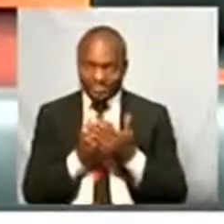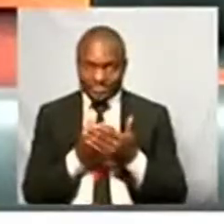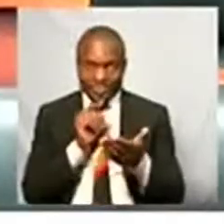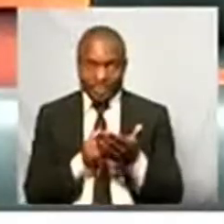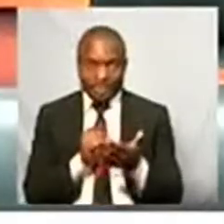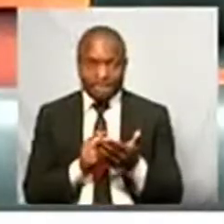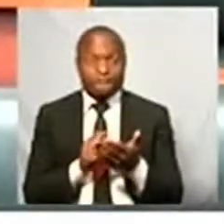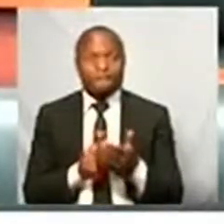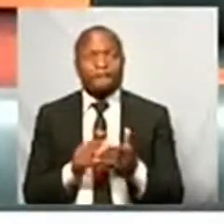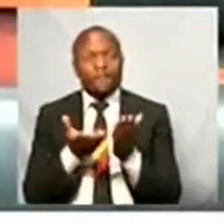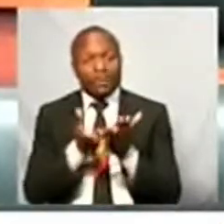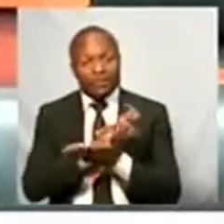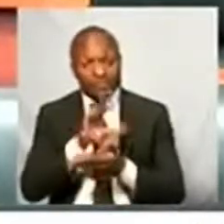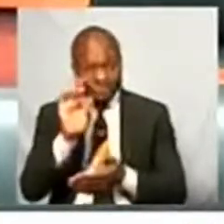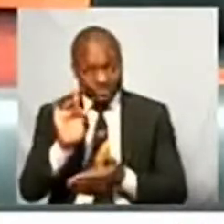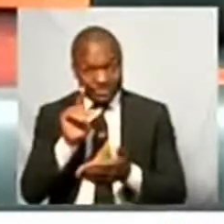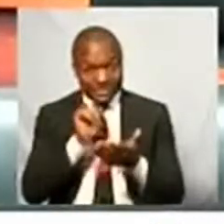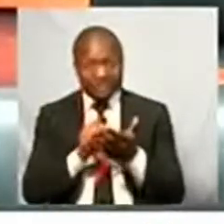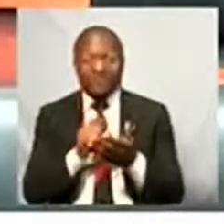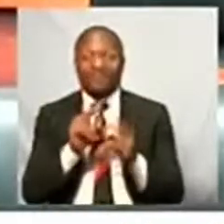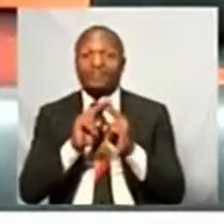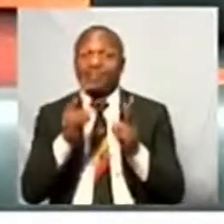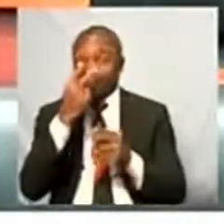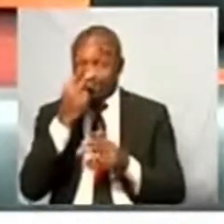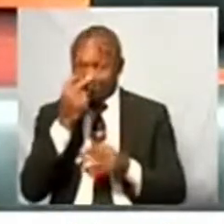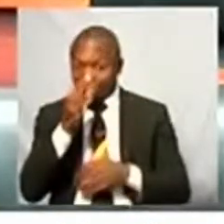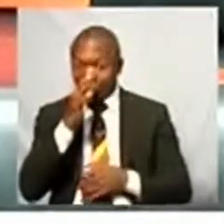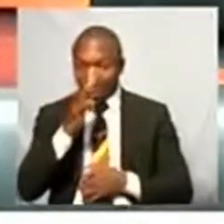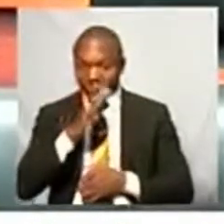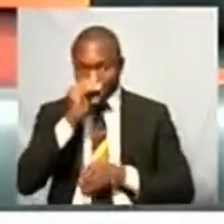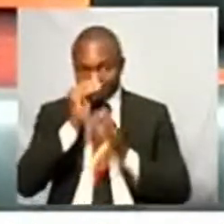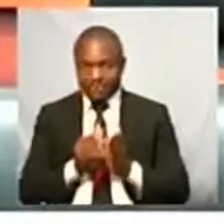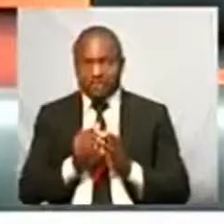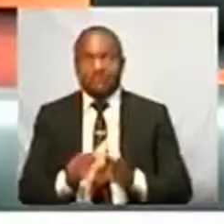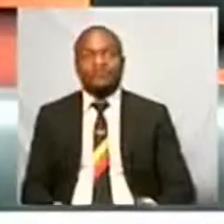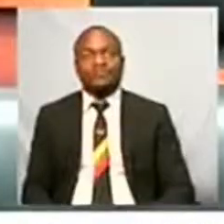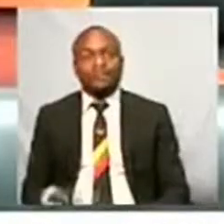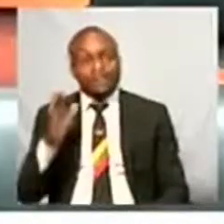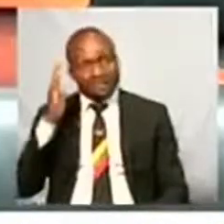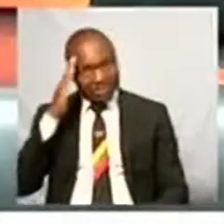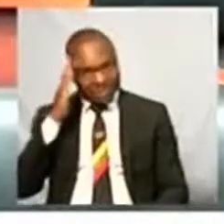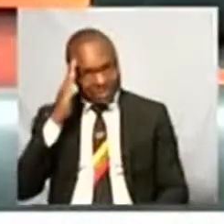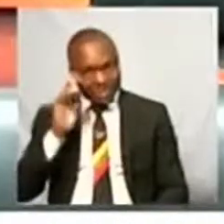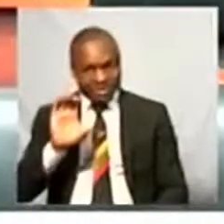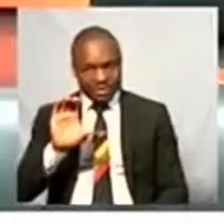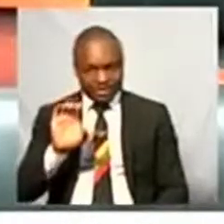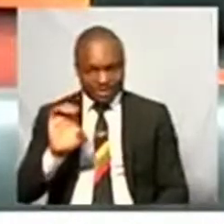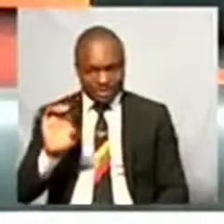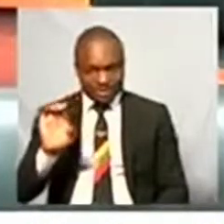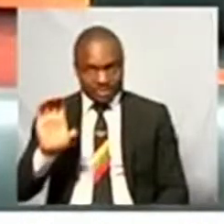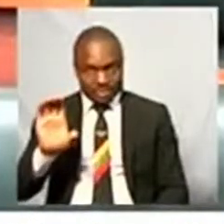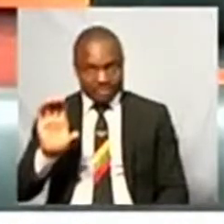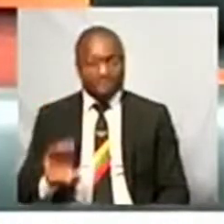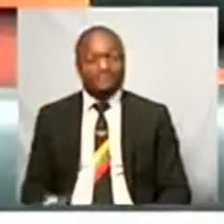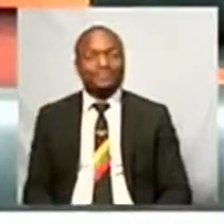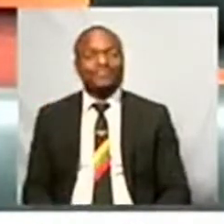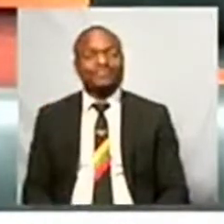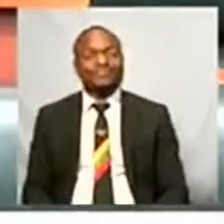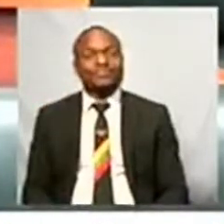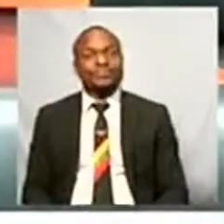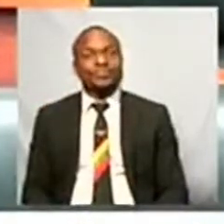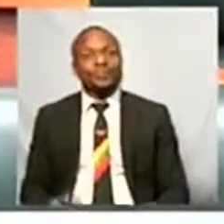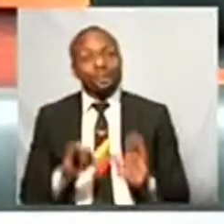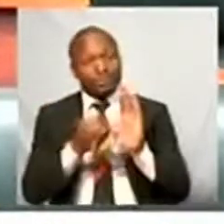assets, Mr. Speaker, it's very funny and baffling to note that CEC, Mr. Speaker,